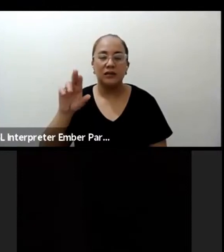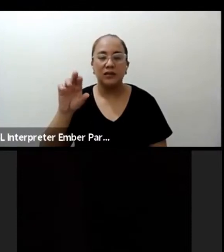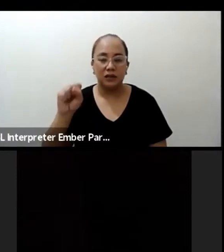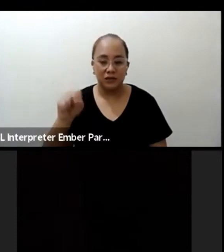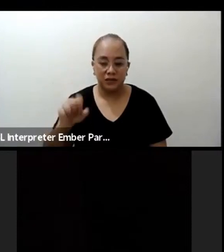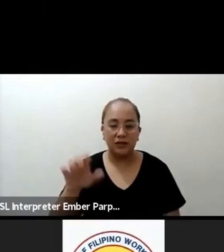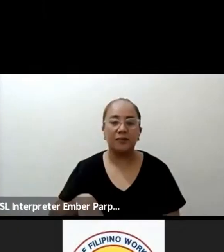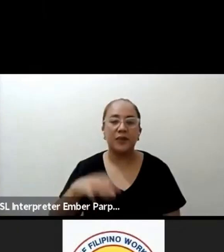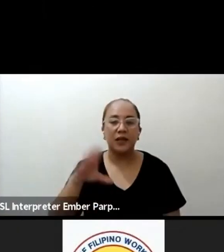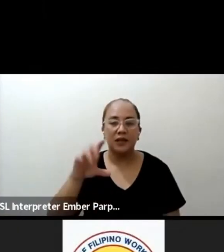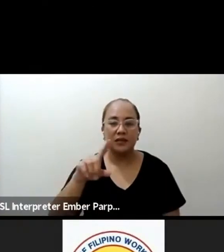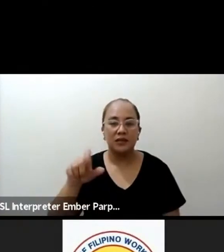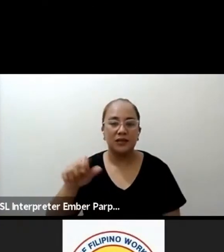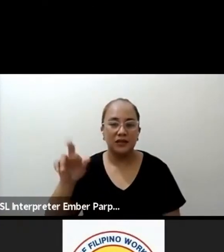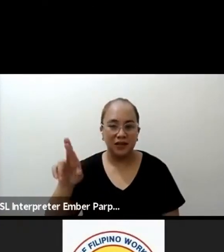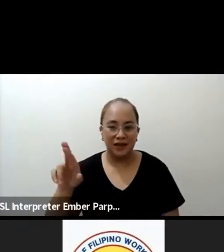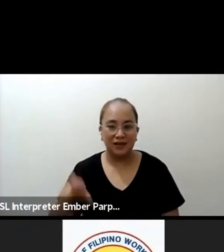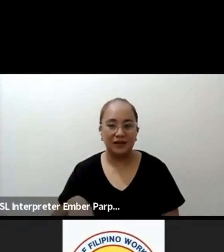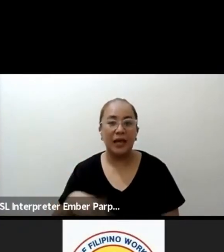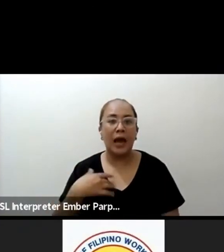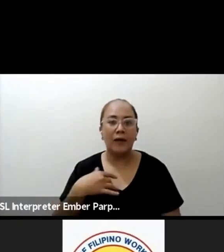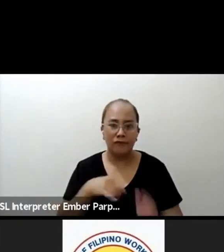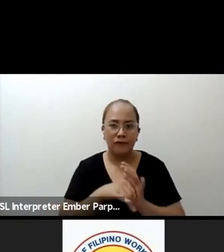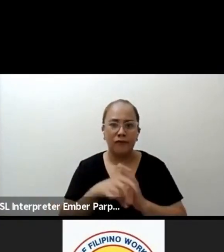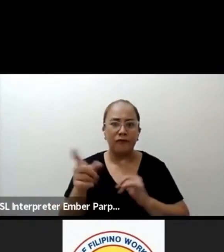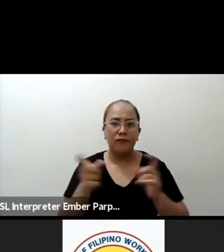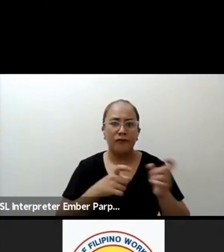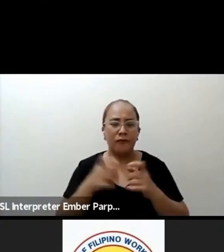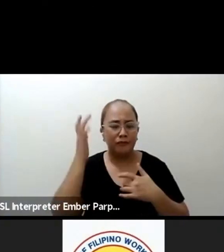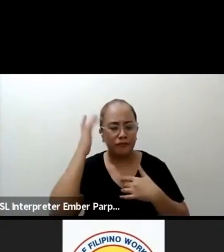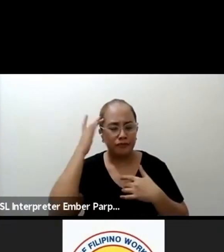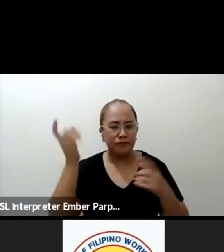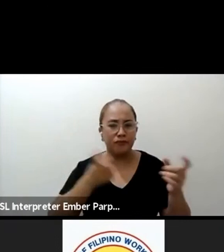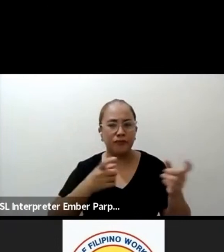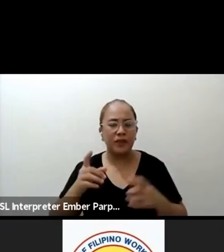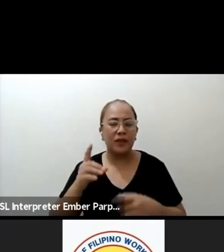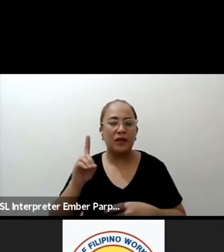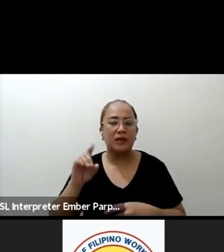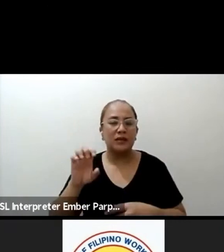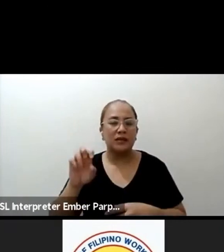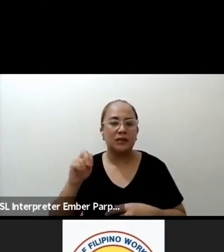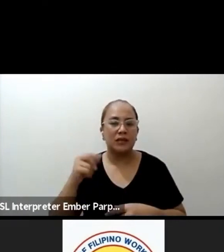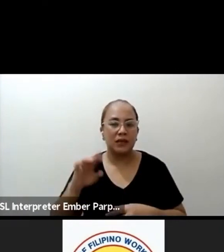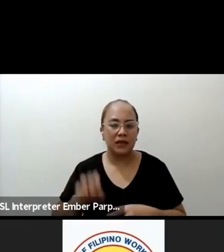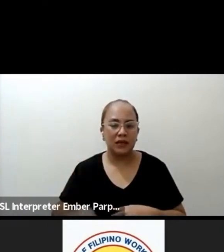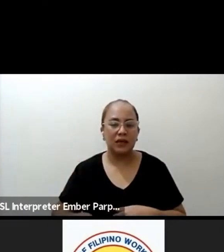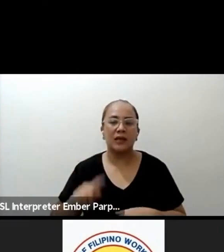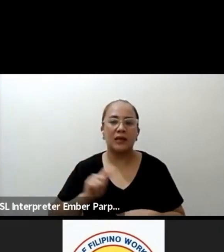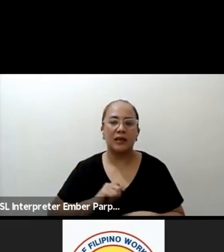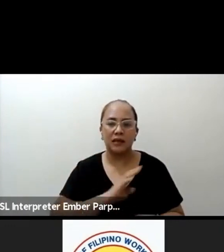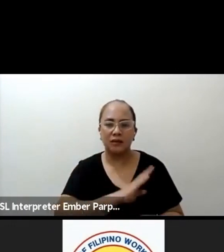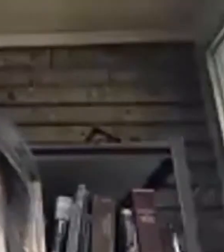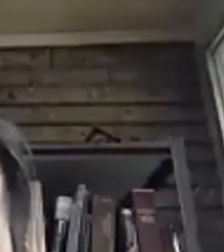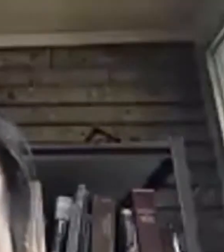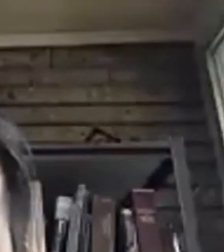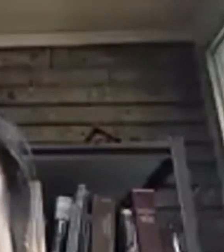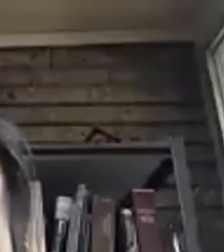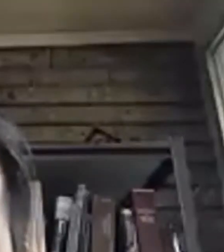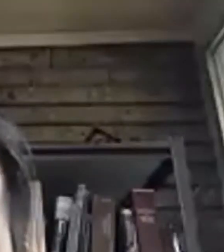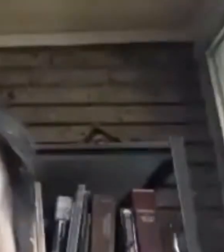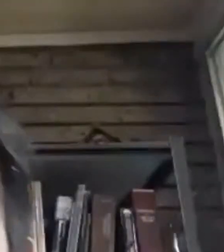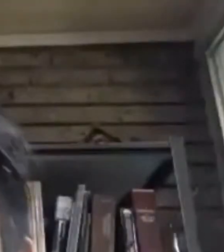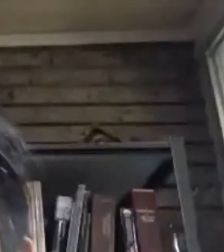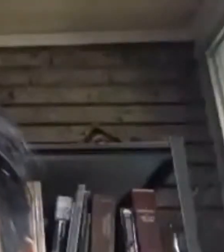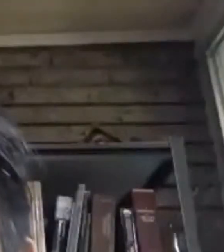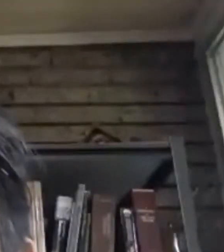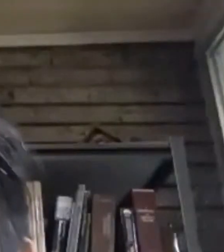Marami siyang ginawa dito sa infection control, disease control nga sa dengue, TB, polio. And of course,